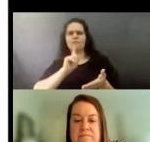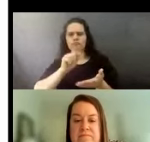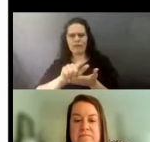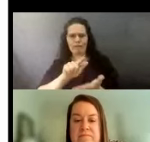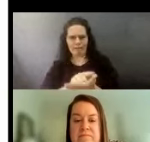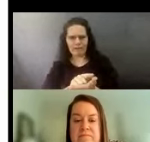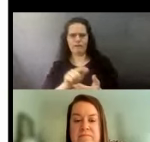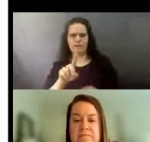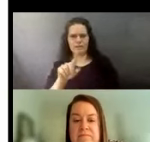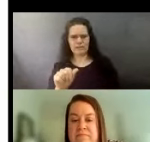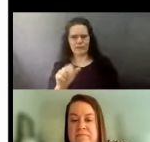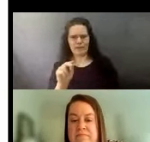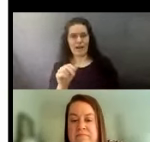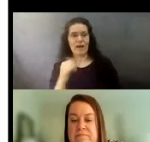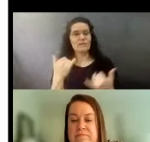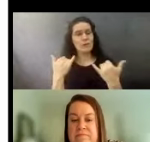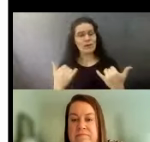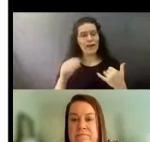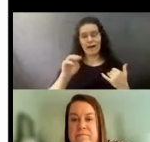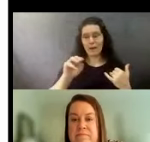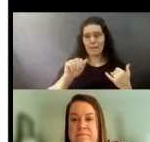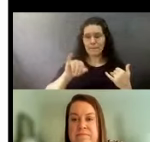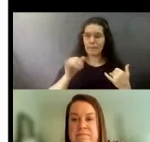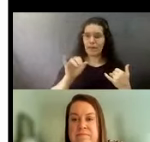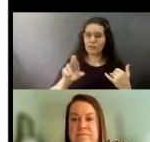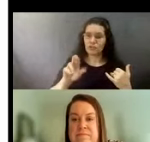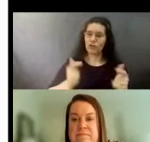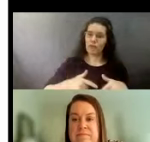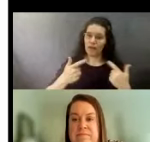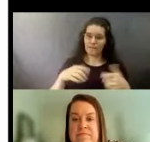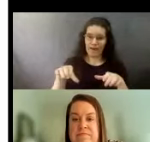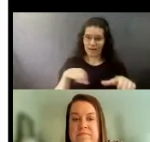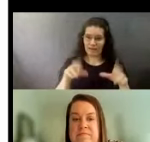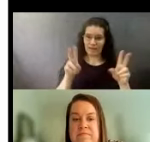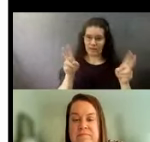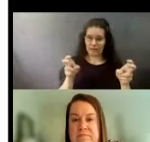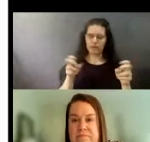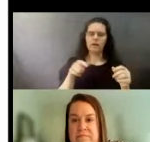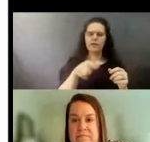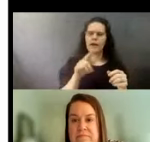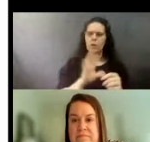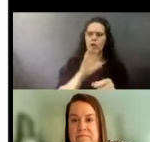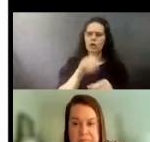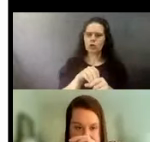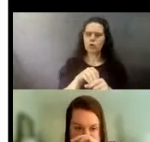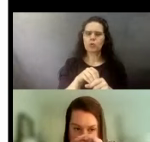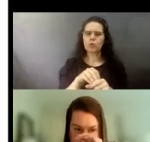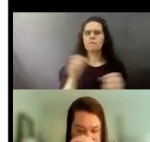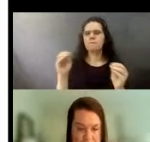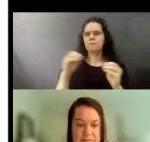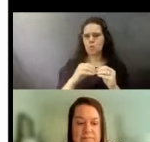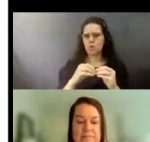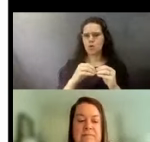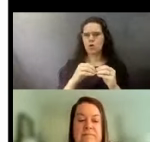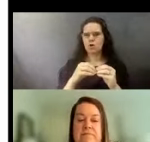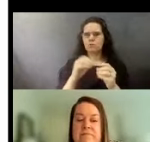now our major life activities include a number of conditions that